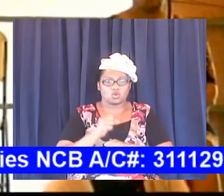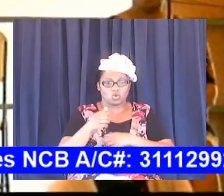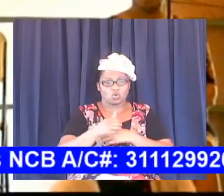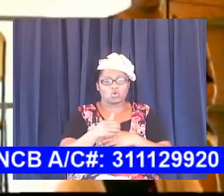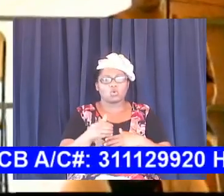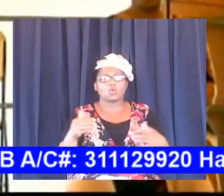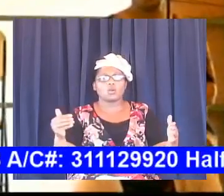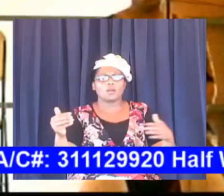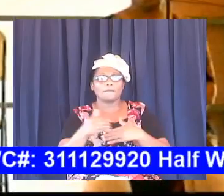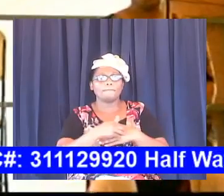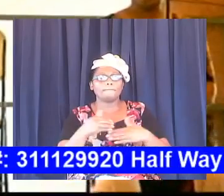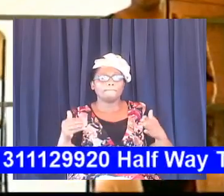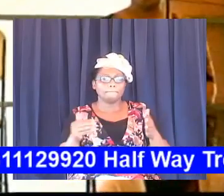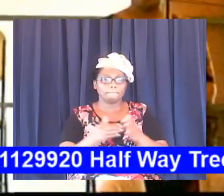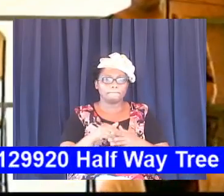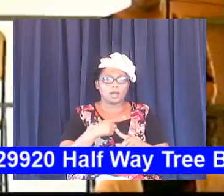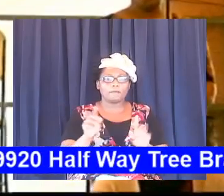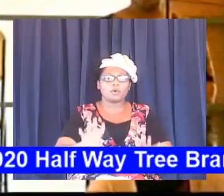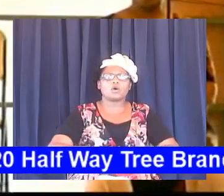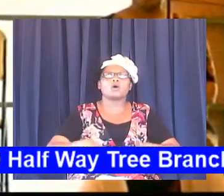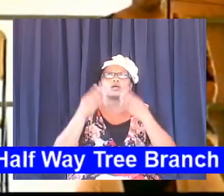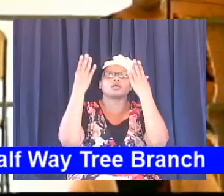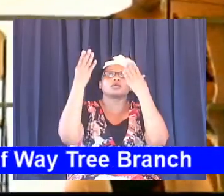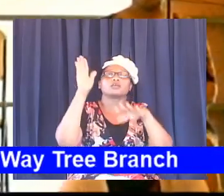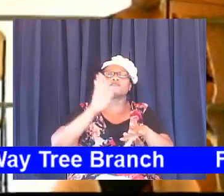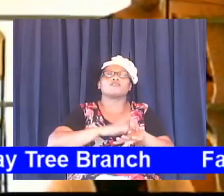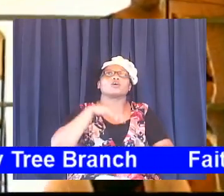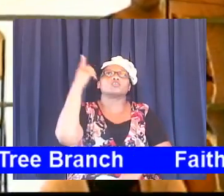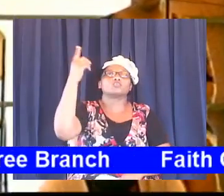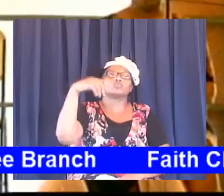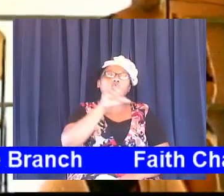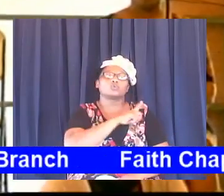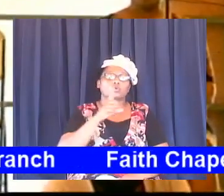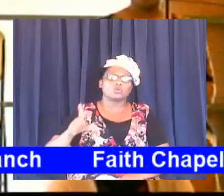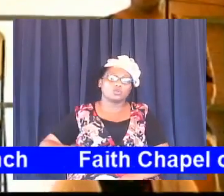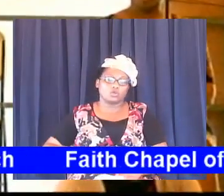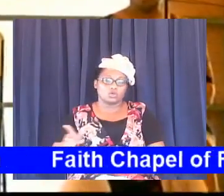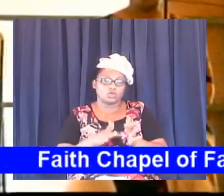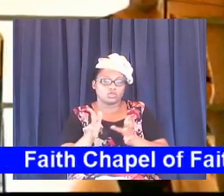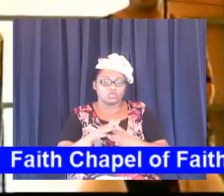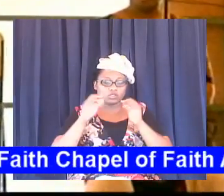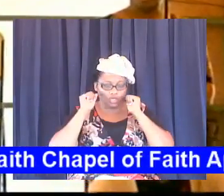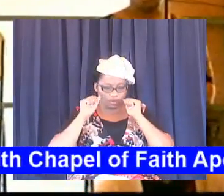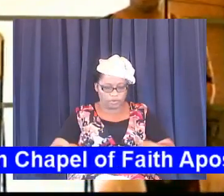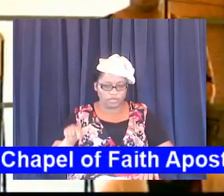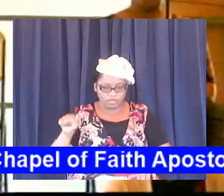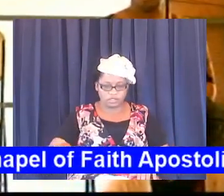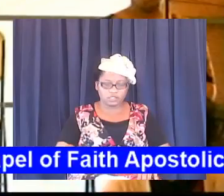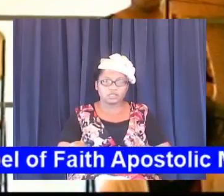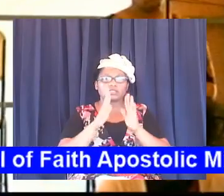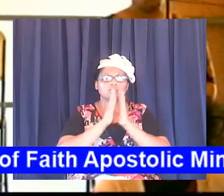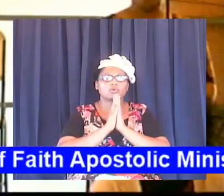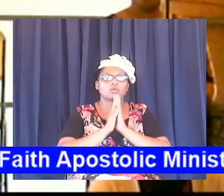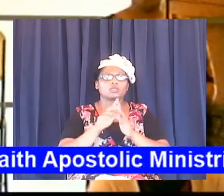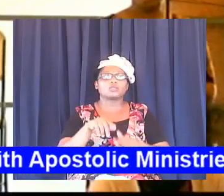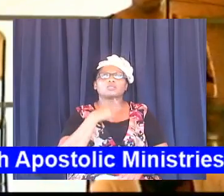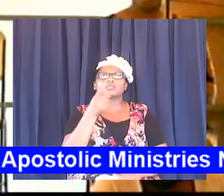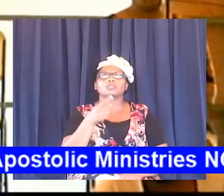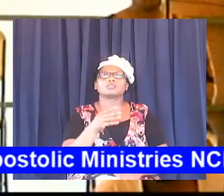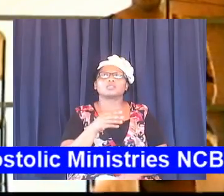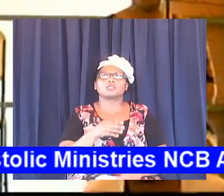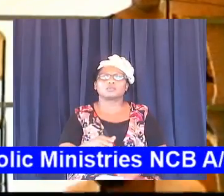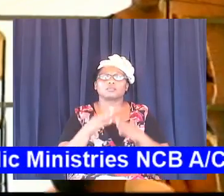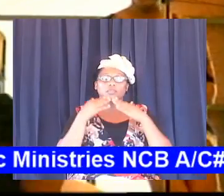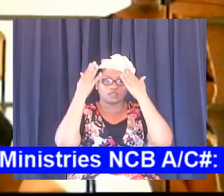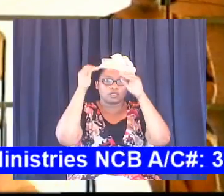the pastor, but we are giving unto you, mighty God. So bless this morning, God, as we say thanks in Jesus' name.